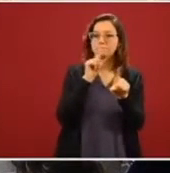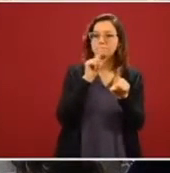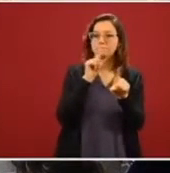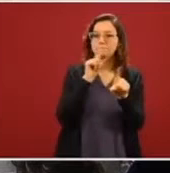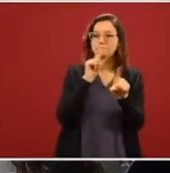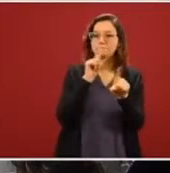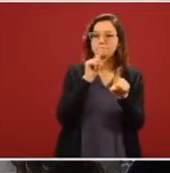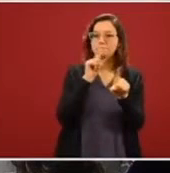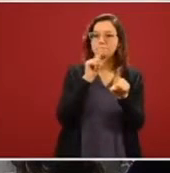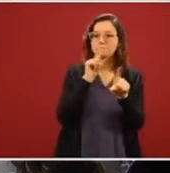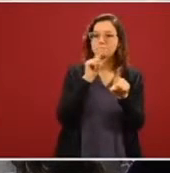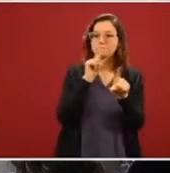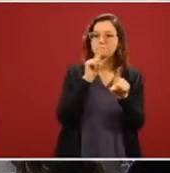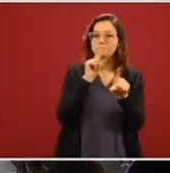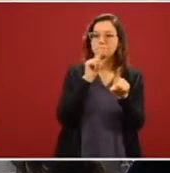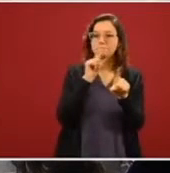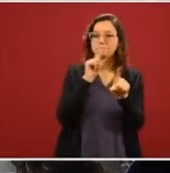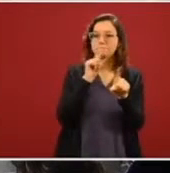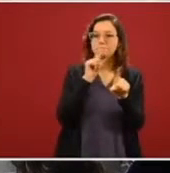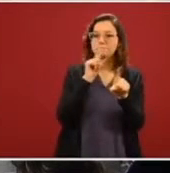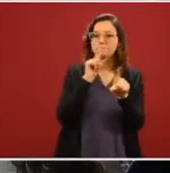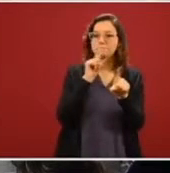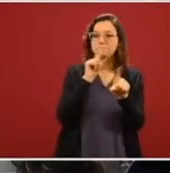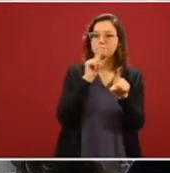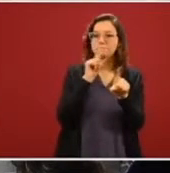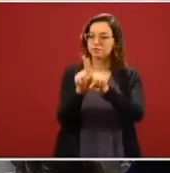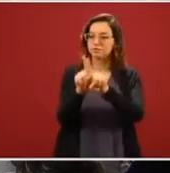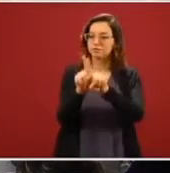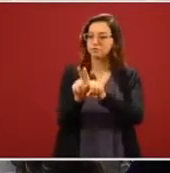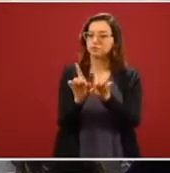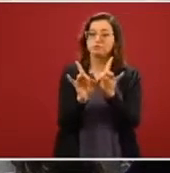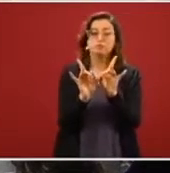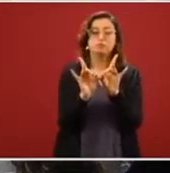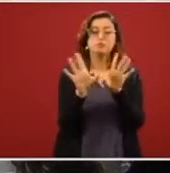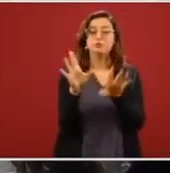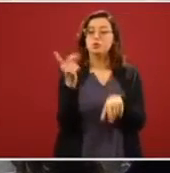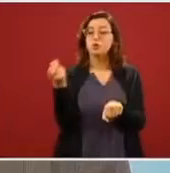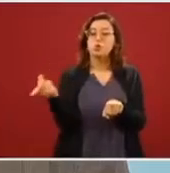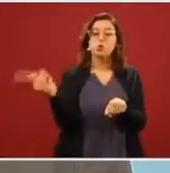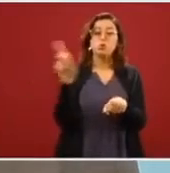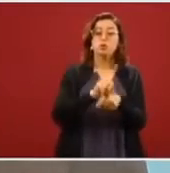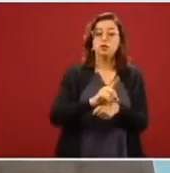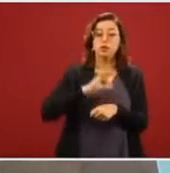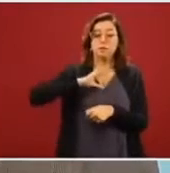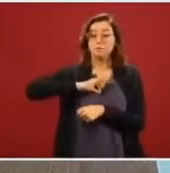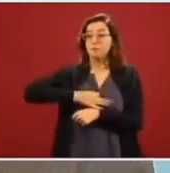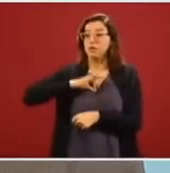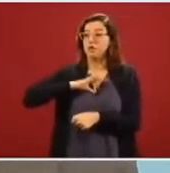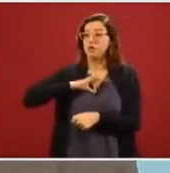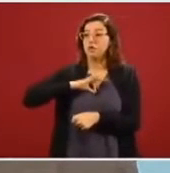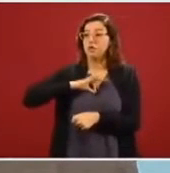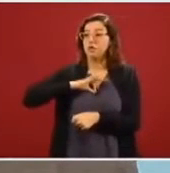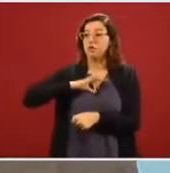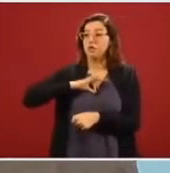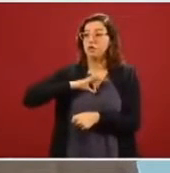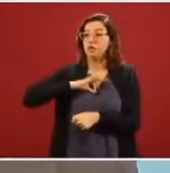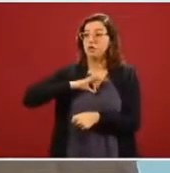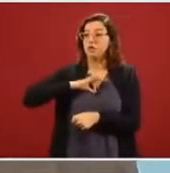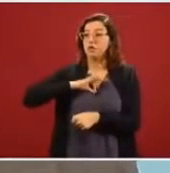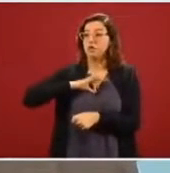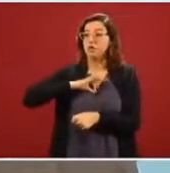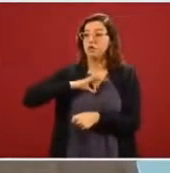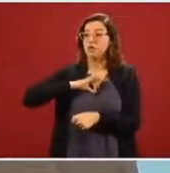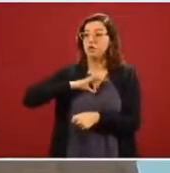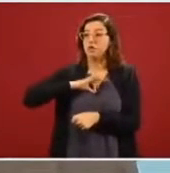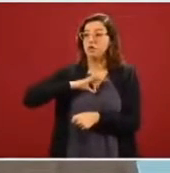is a phase in which the virus enters. ¿Cómo entra este virus? No And- perdamos And how